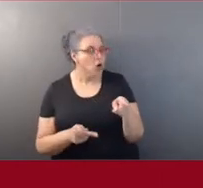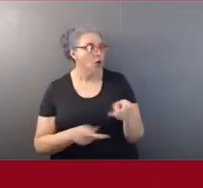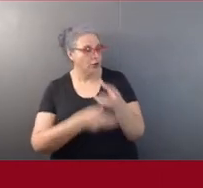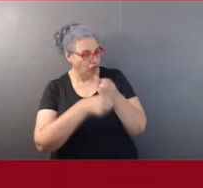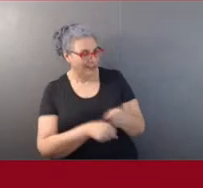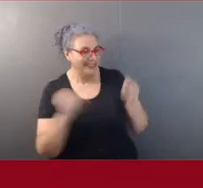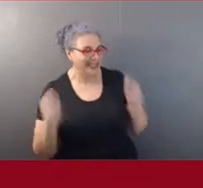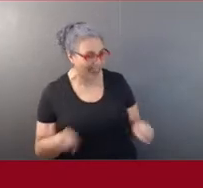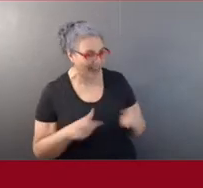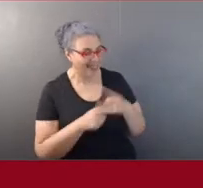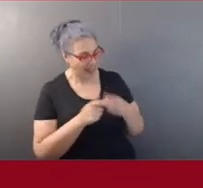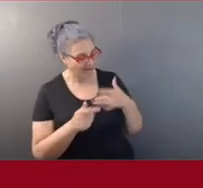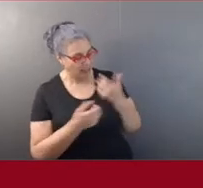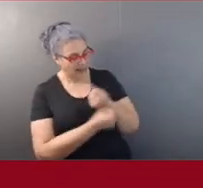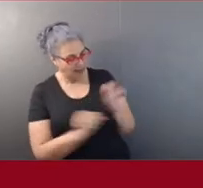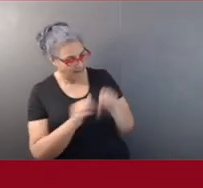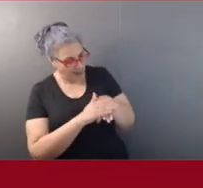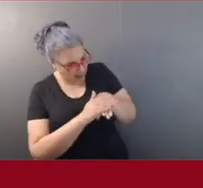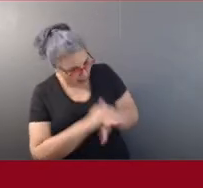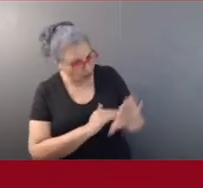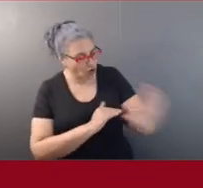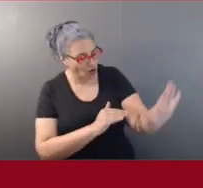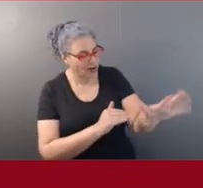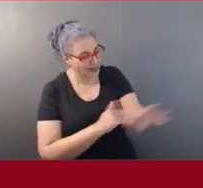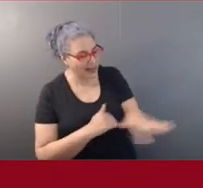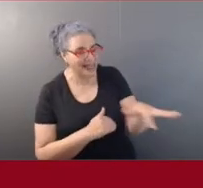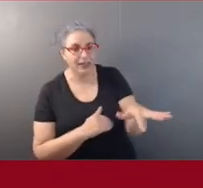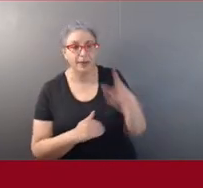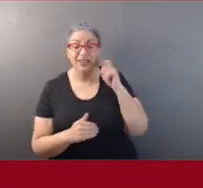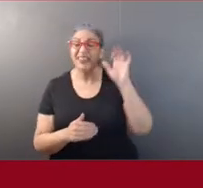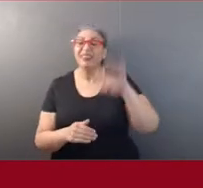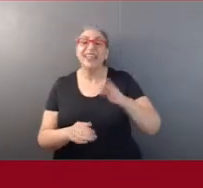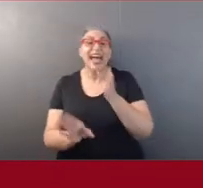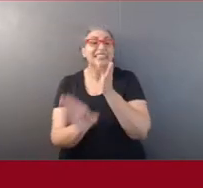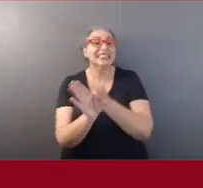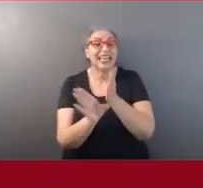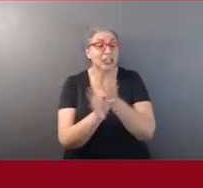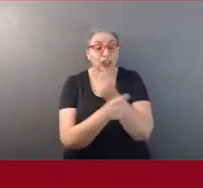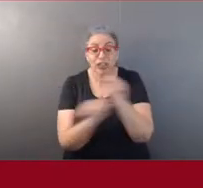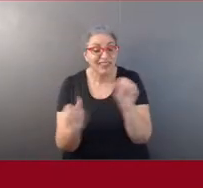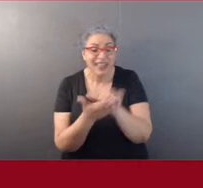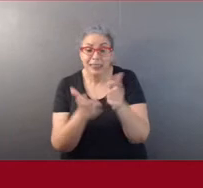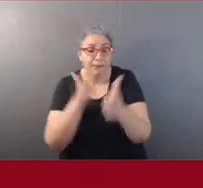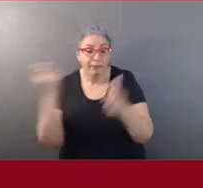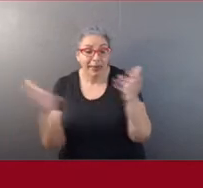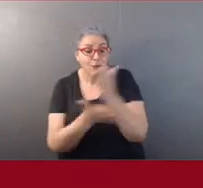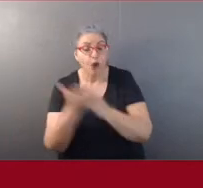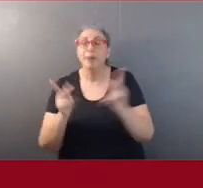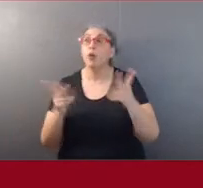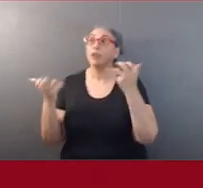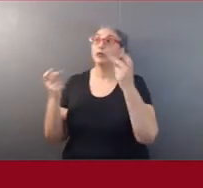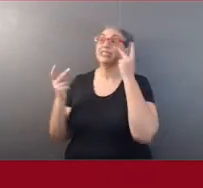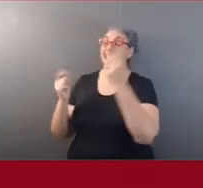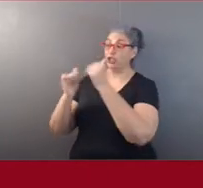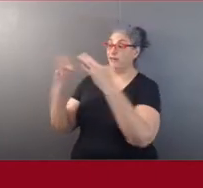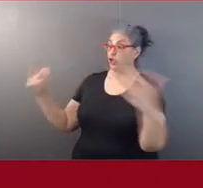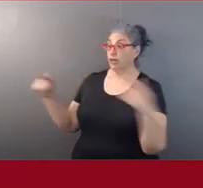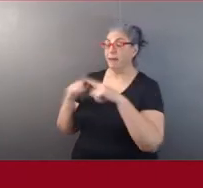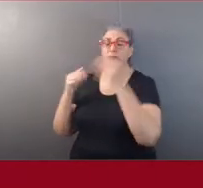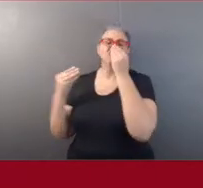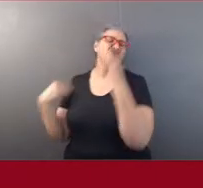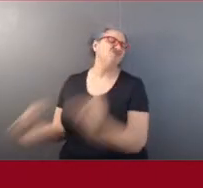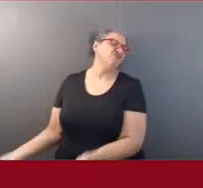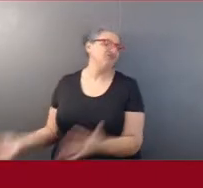Like psychological safety is such a huge part of it, but people just want to see diversity, but they don't care about equity. They don't really care about